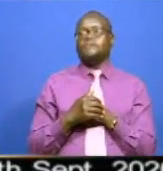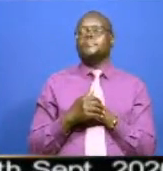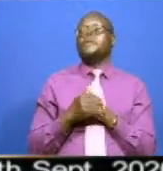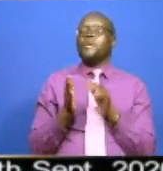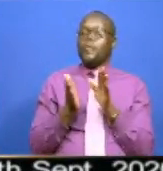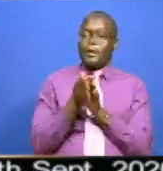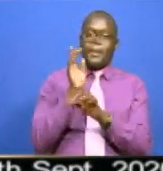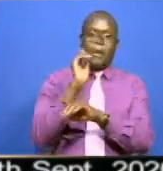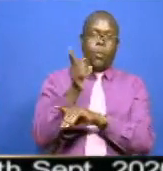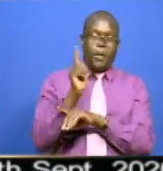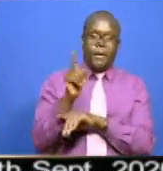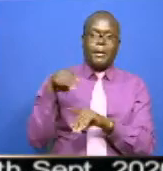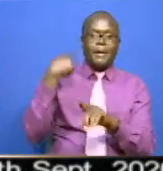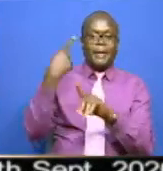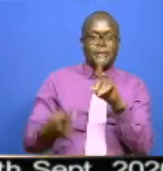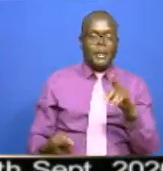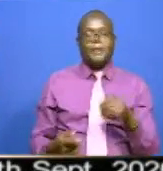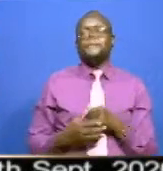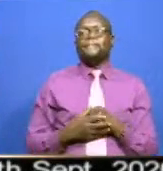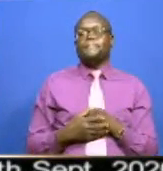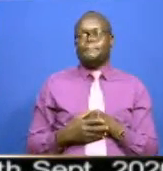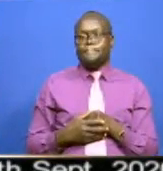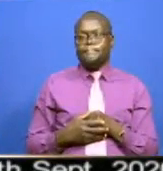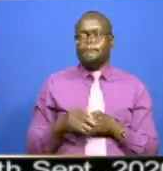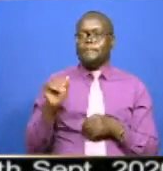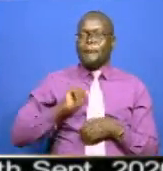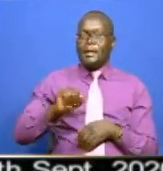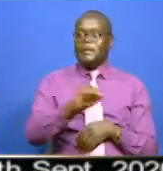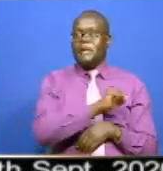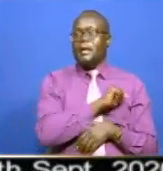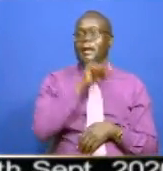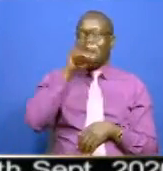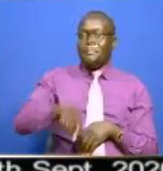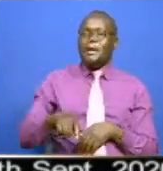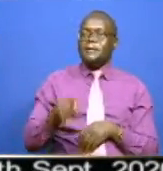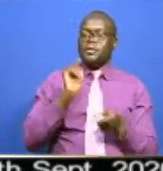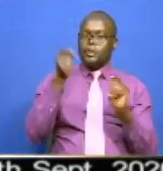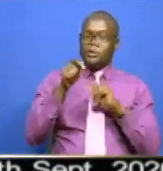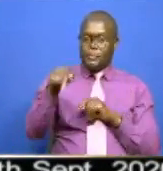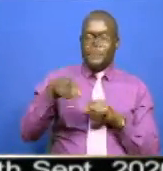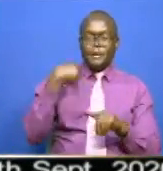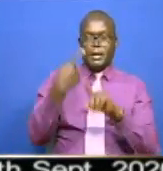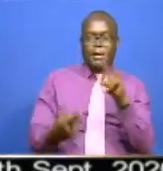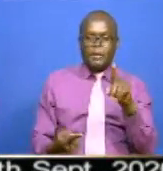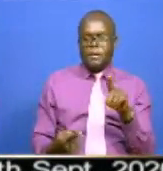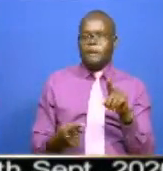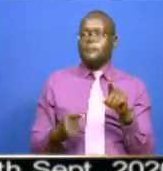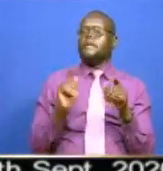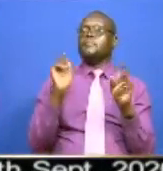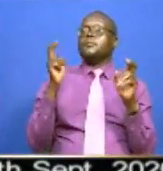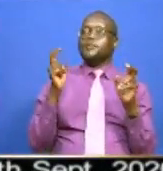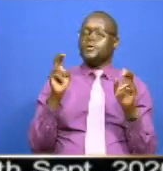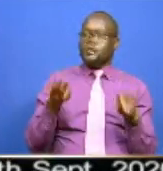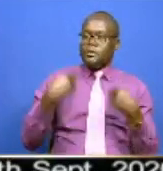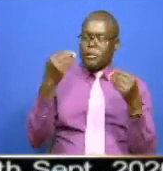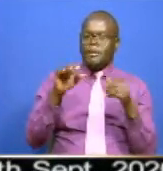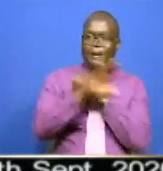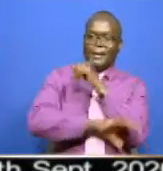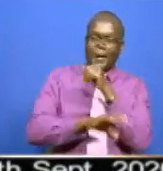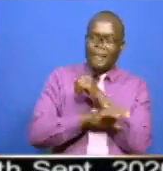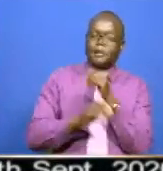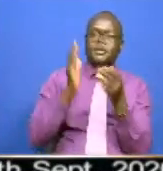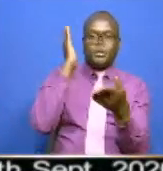caution that by next year, Mr. Speaker, the Senate will revisit this issue and give the country a